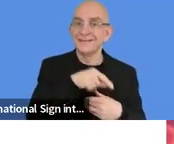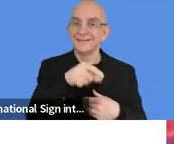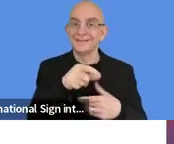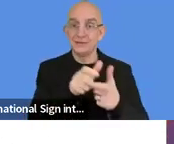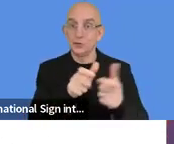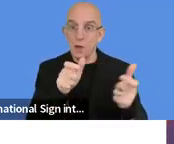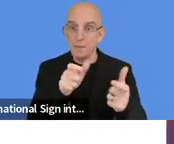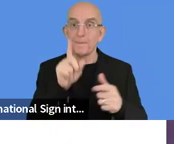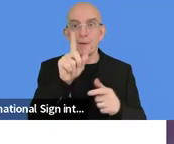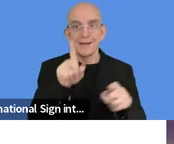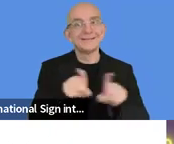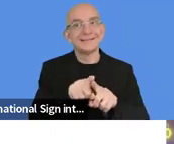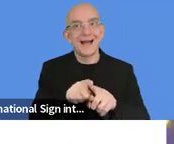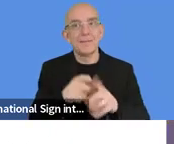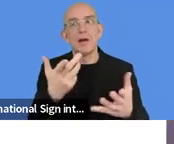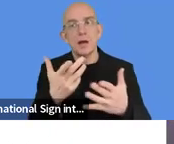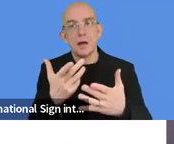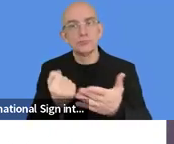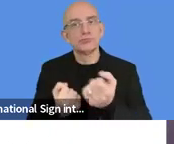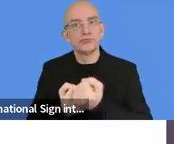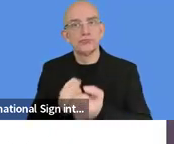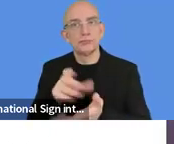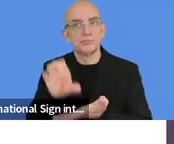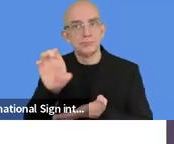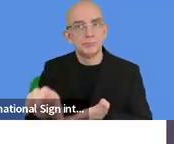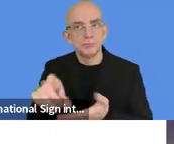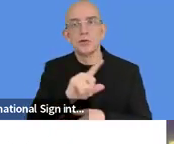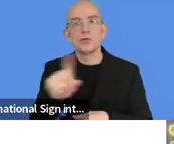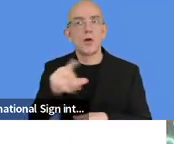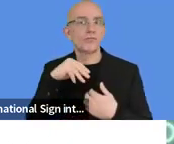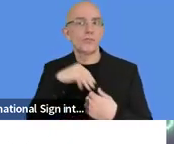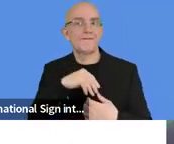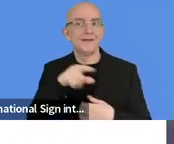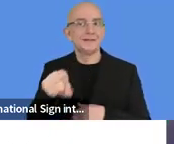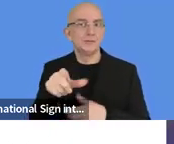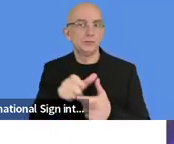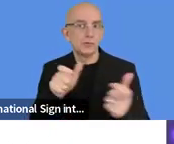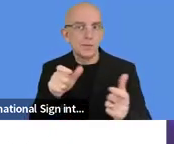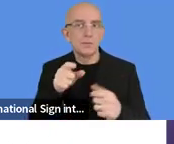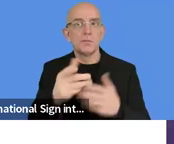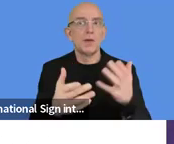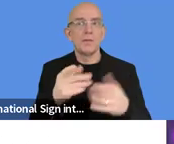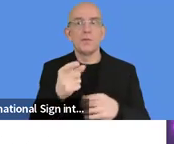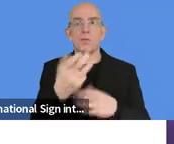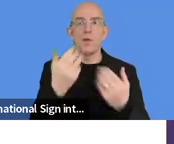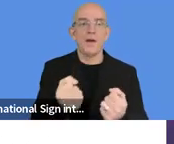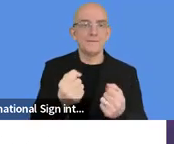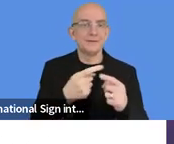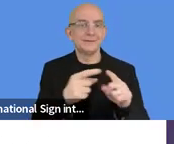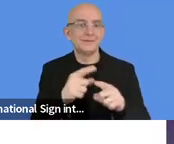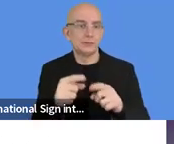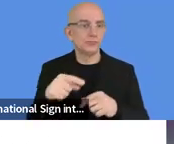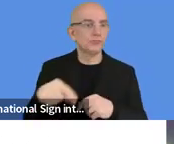the for-profit products and services that you offer, and the profit you get from that goes to support the nonprofit activities. That's